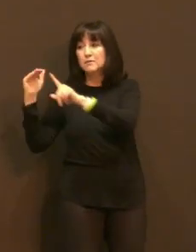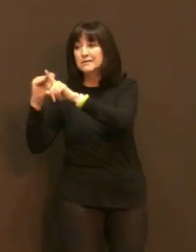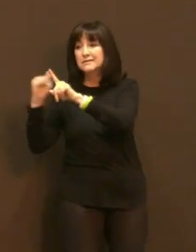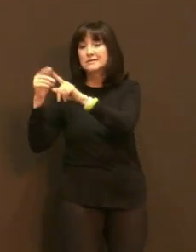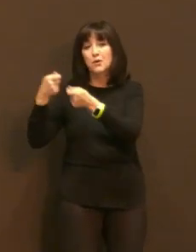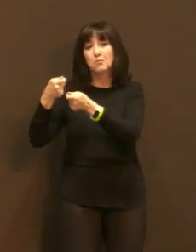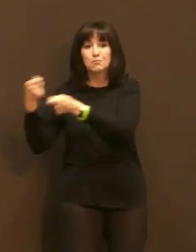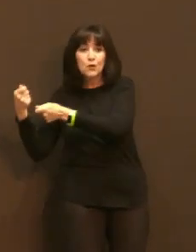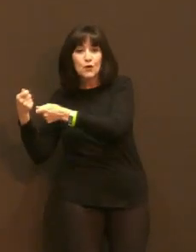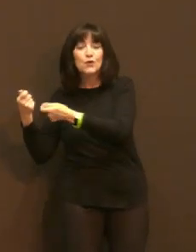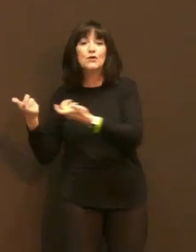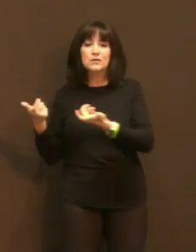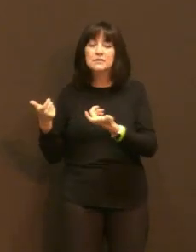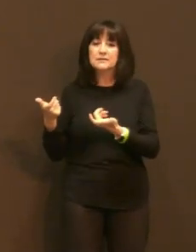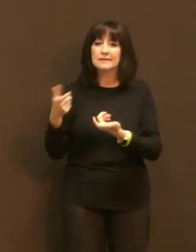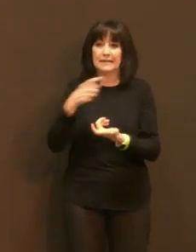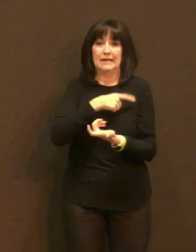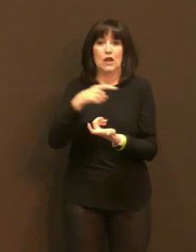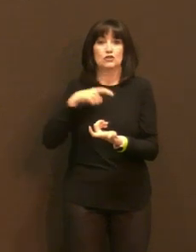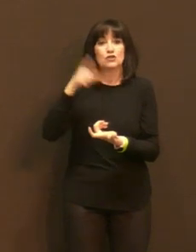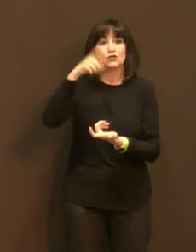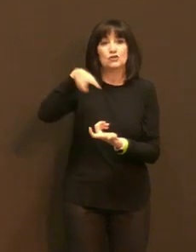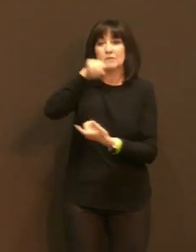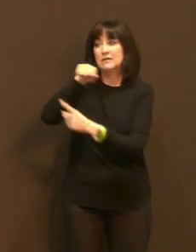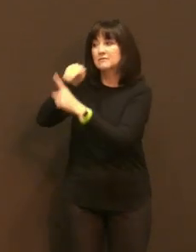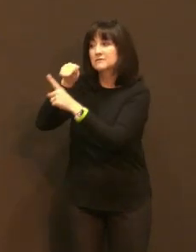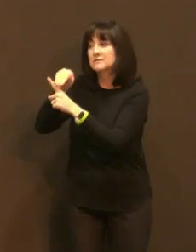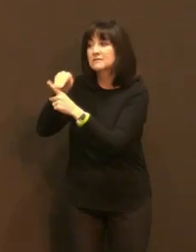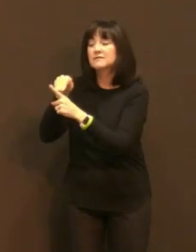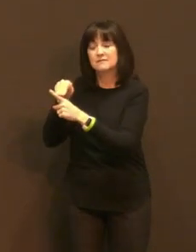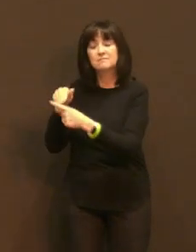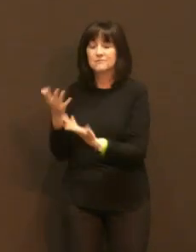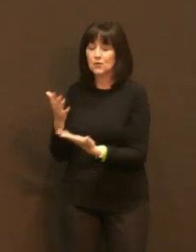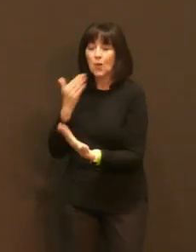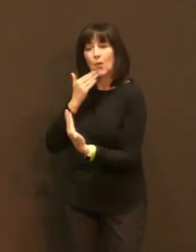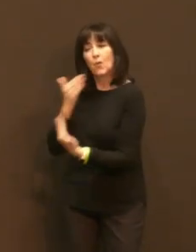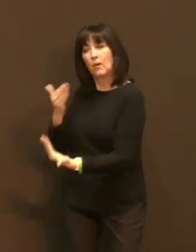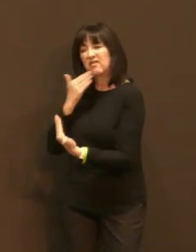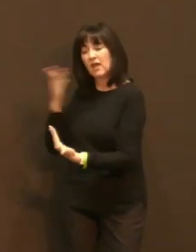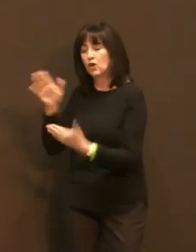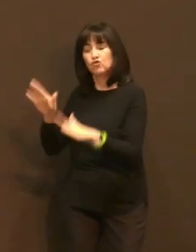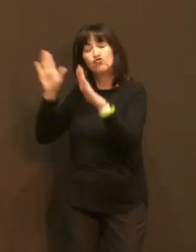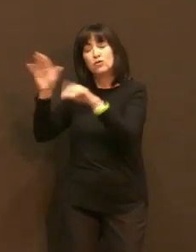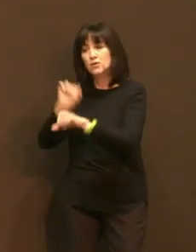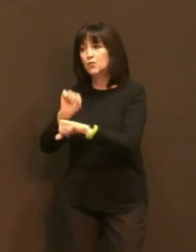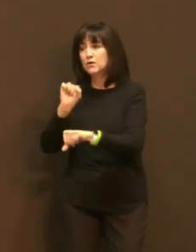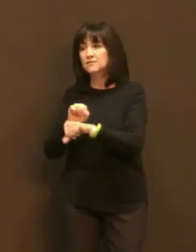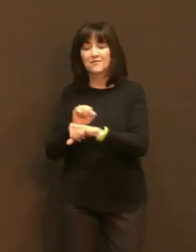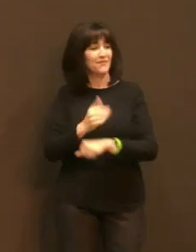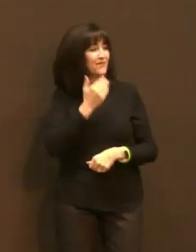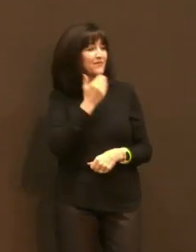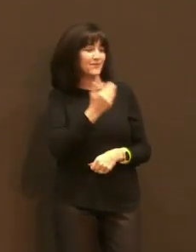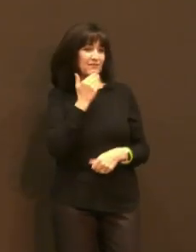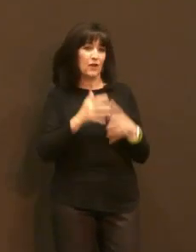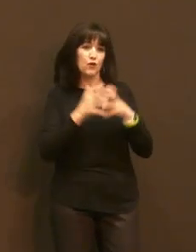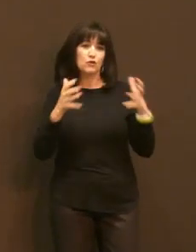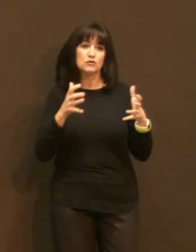officials, and just doing a tremendous job under fire. So Dr. Rattay, thanks for your great work. Thank you so much,